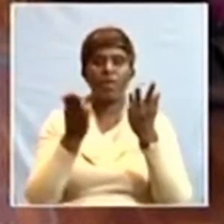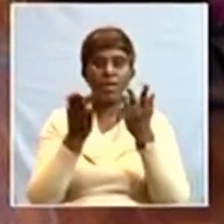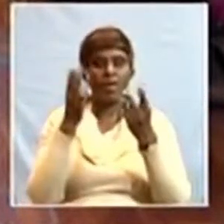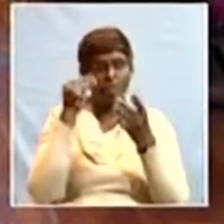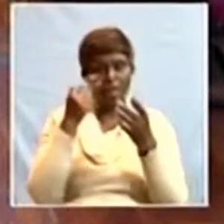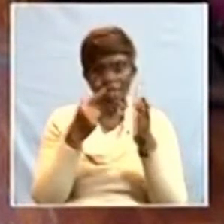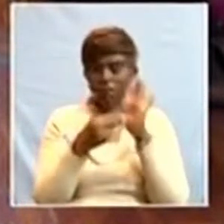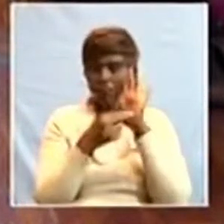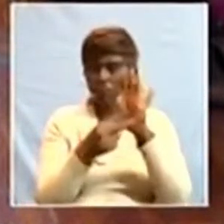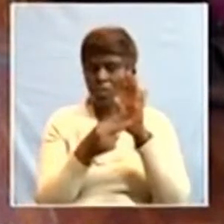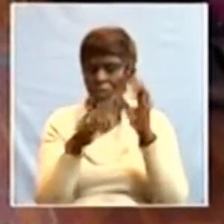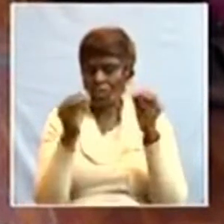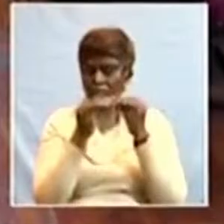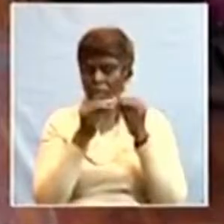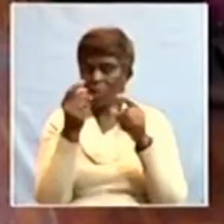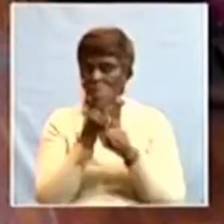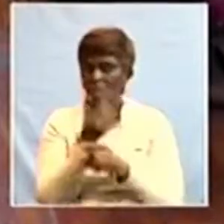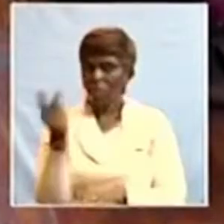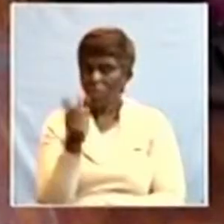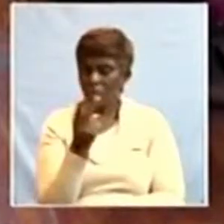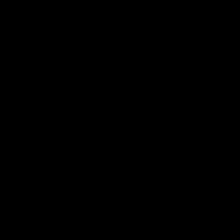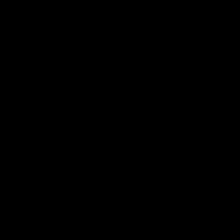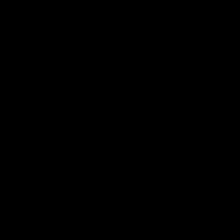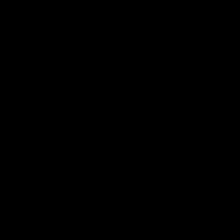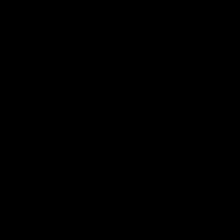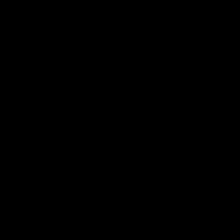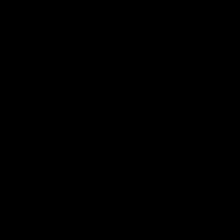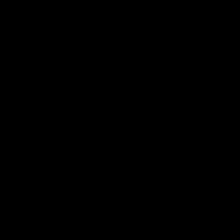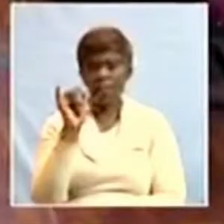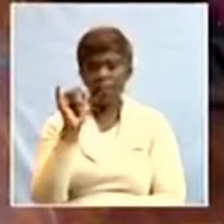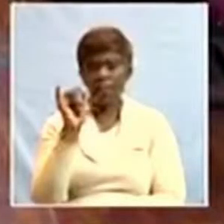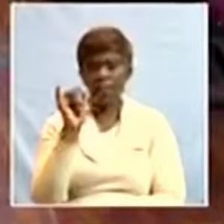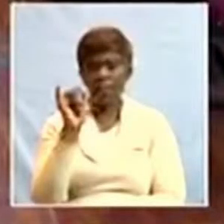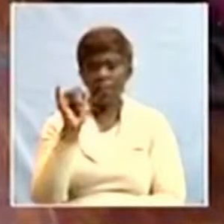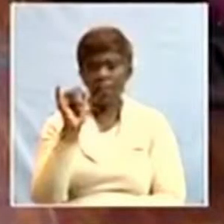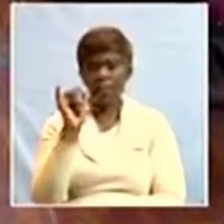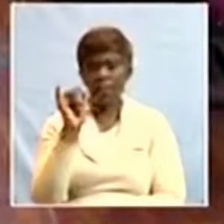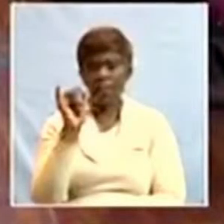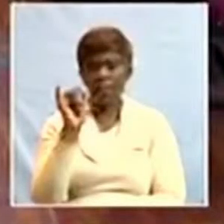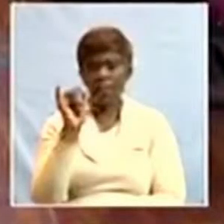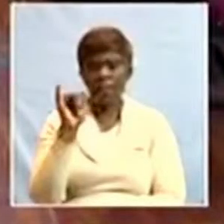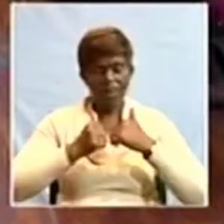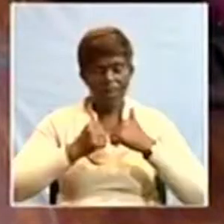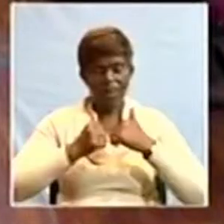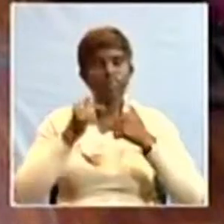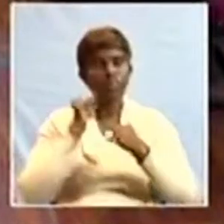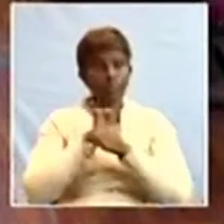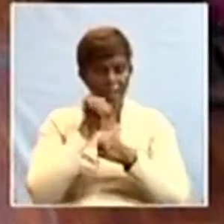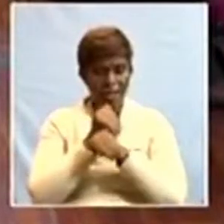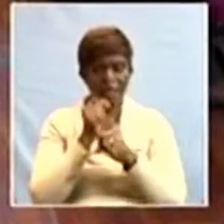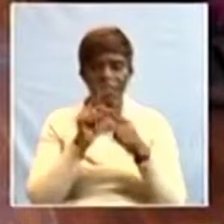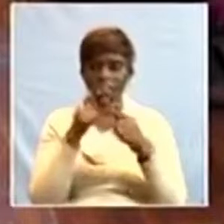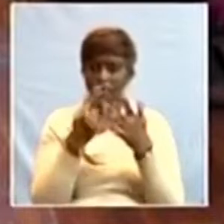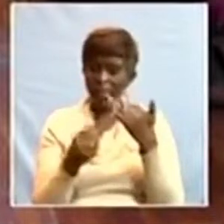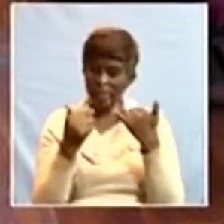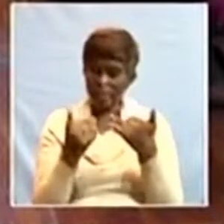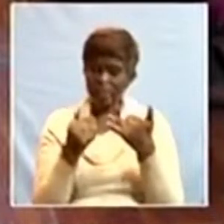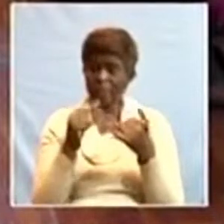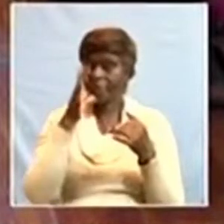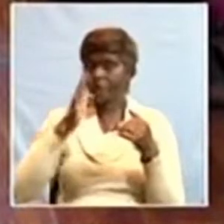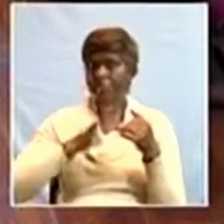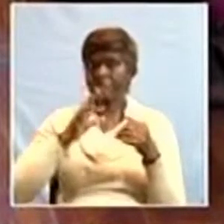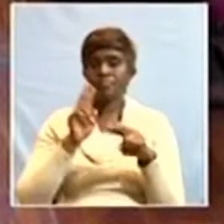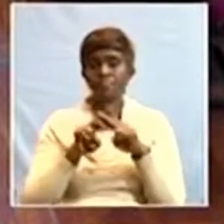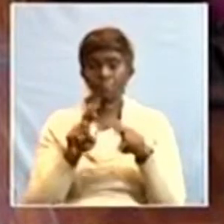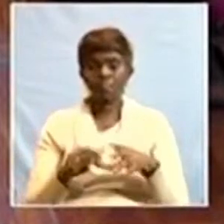the demonstrations from the two IT, I think getting somewhere. However, Madam